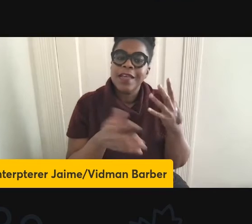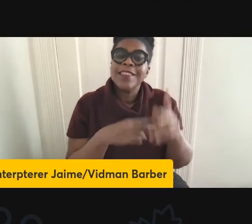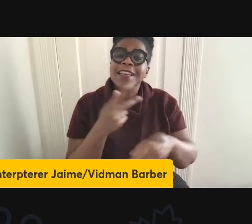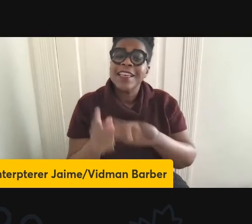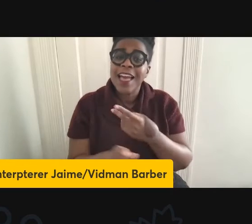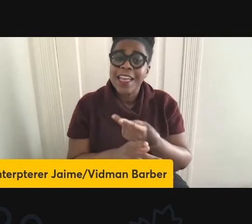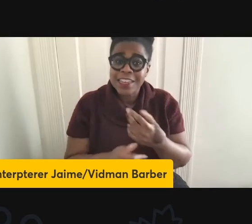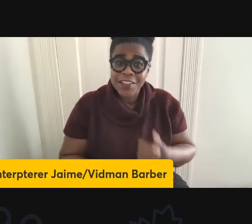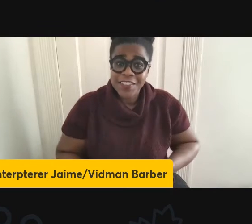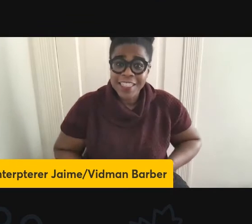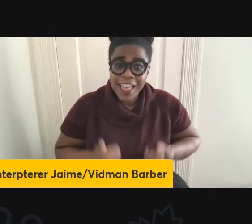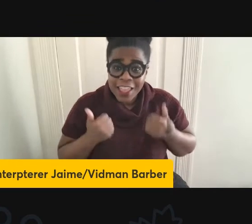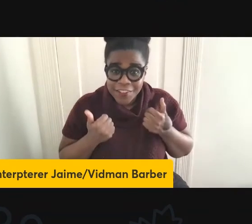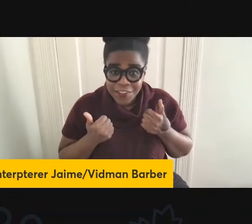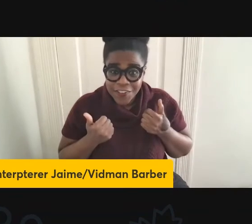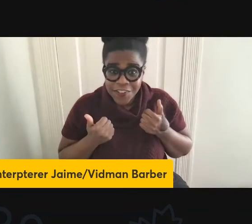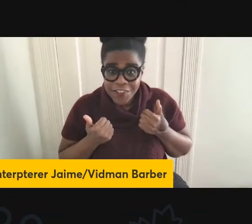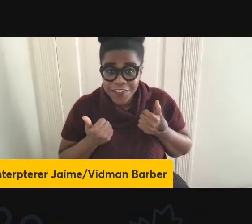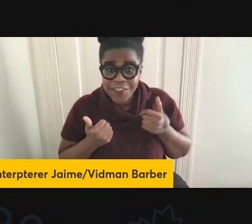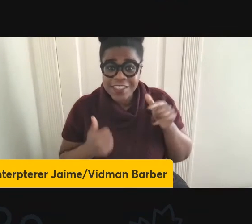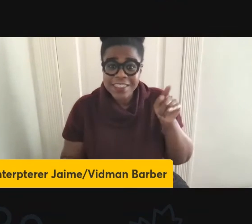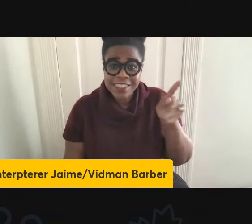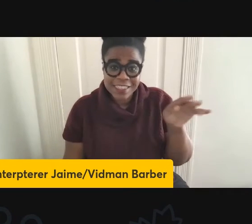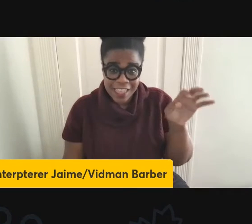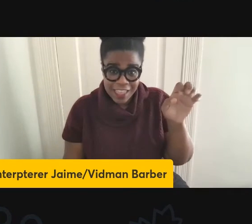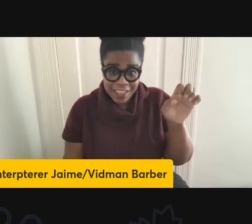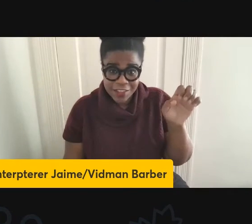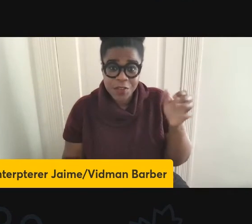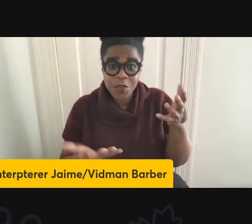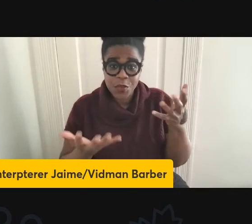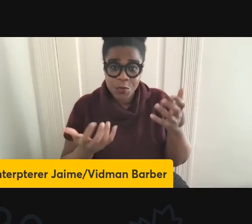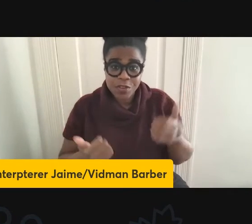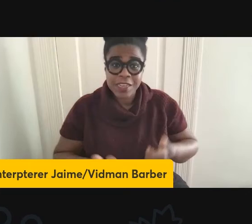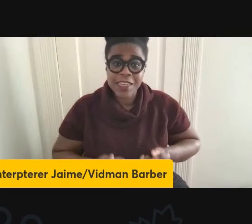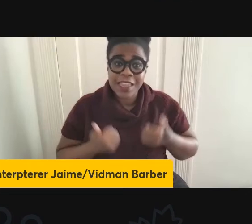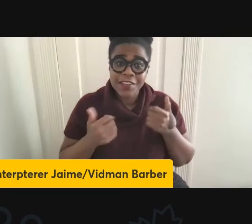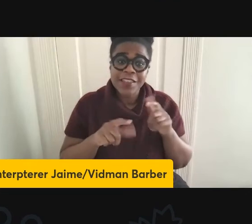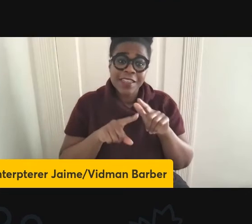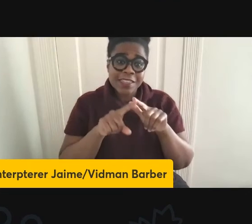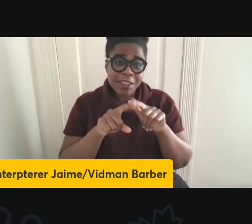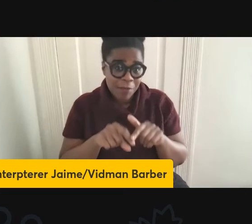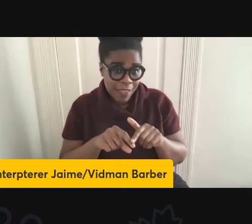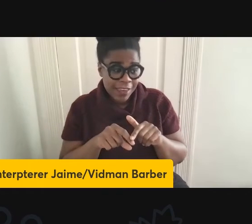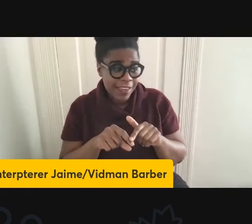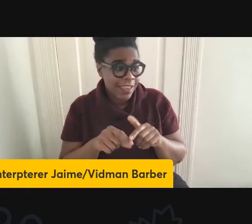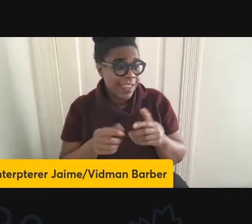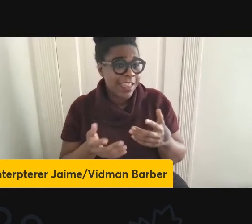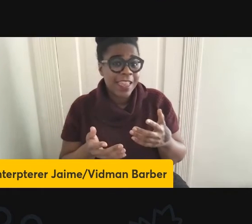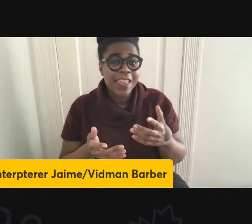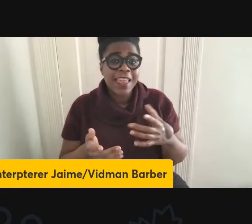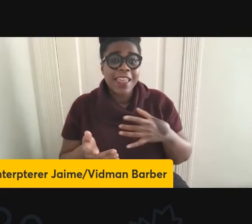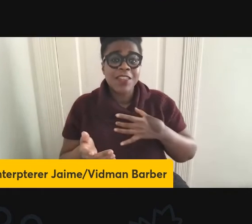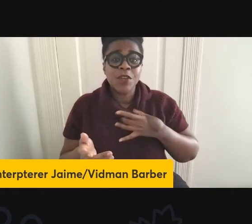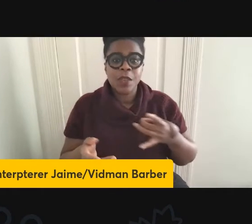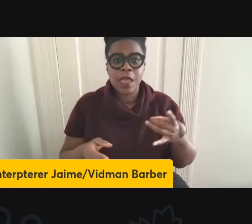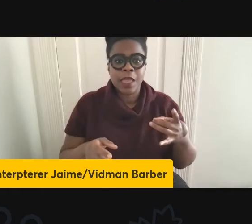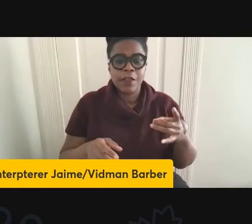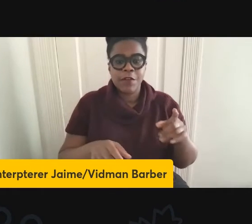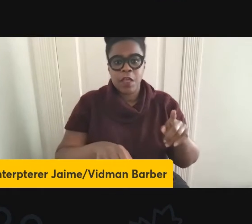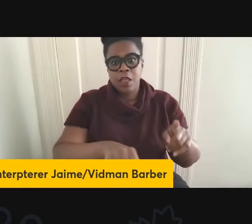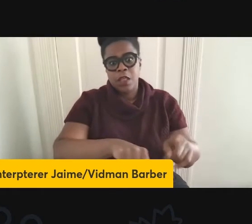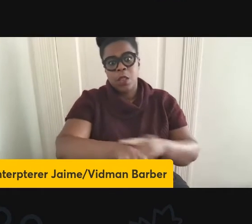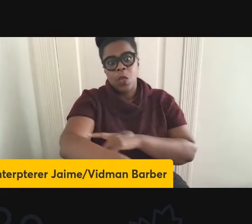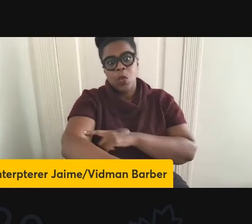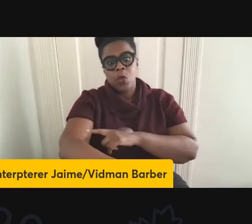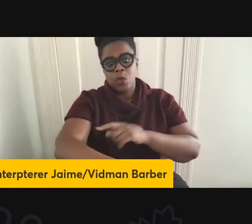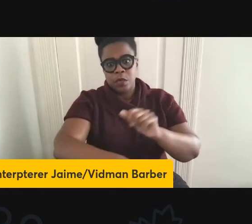lifestyle that you want to live, because depending on whether you like to have long days, or